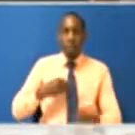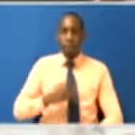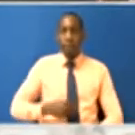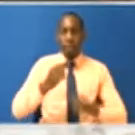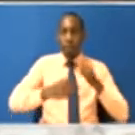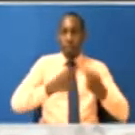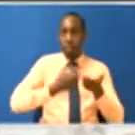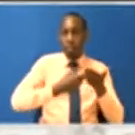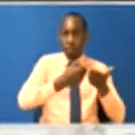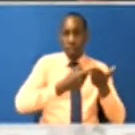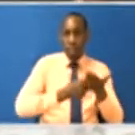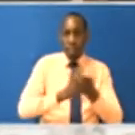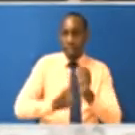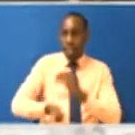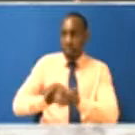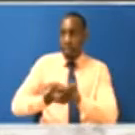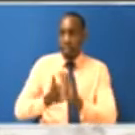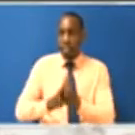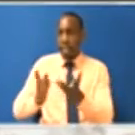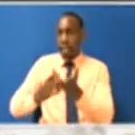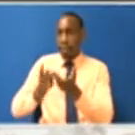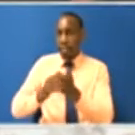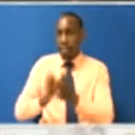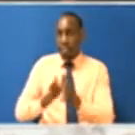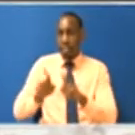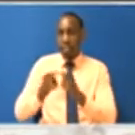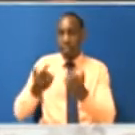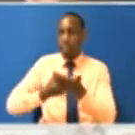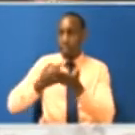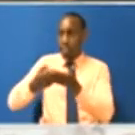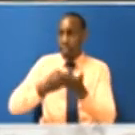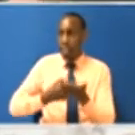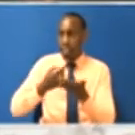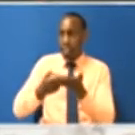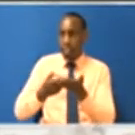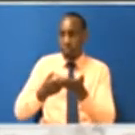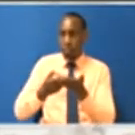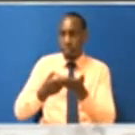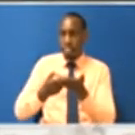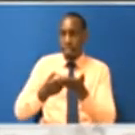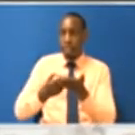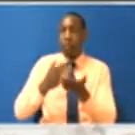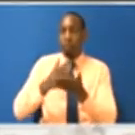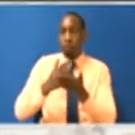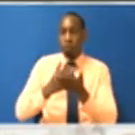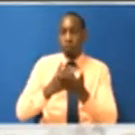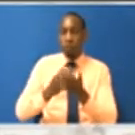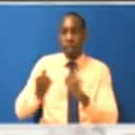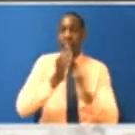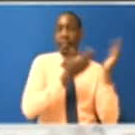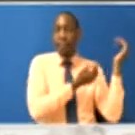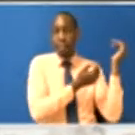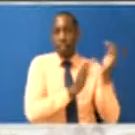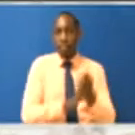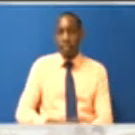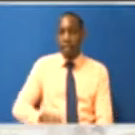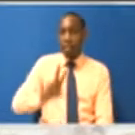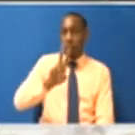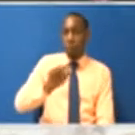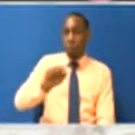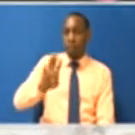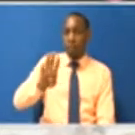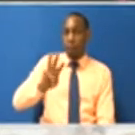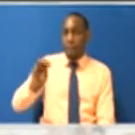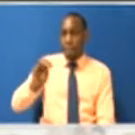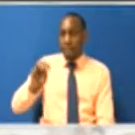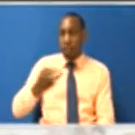away talk to us about the facts in the figures has this debate build up to its expectations of 2.4